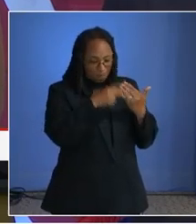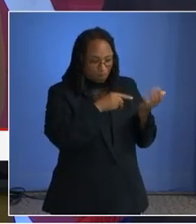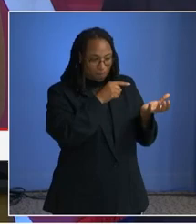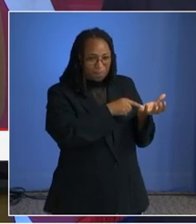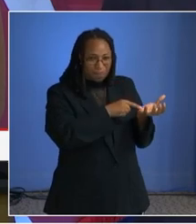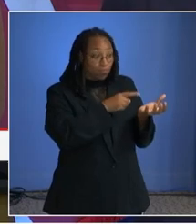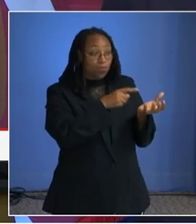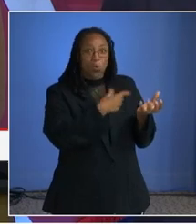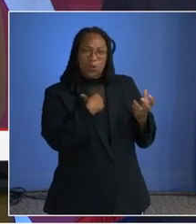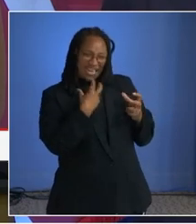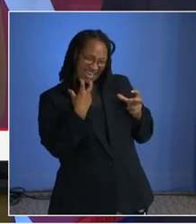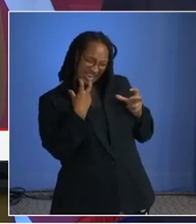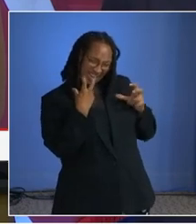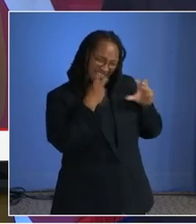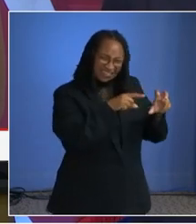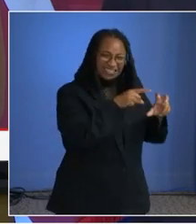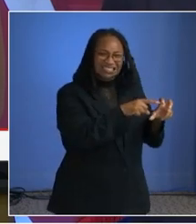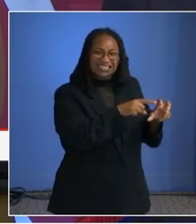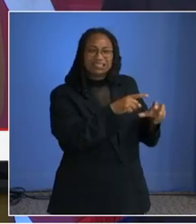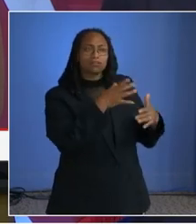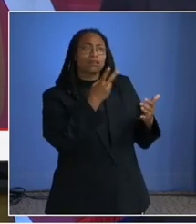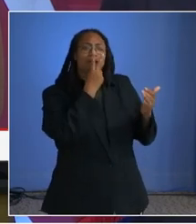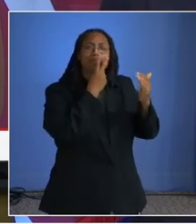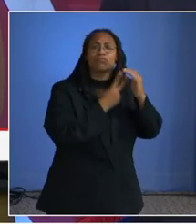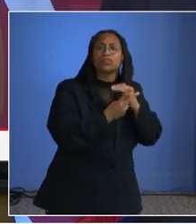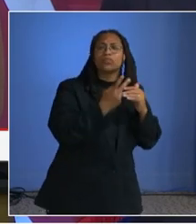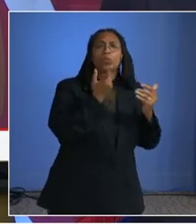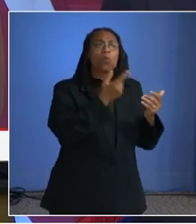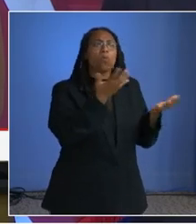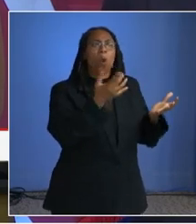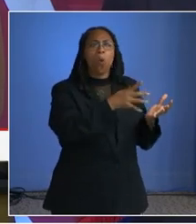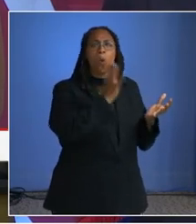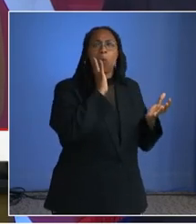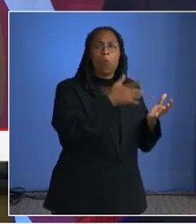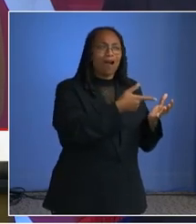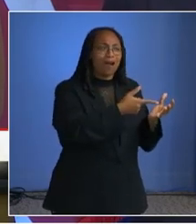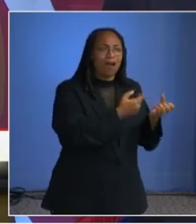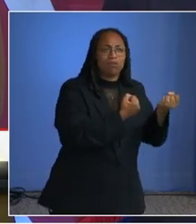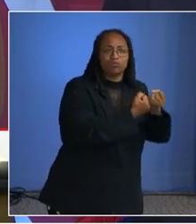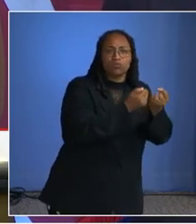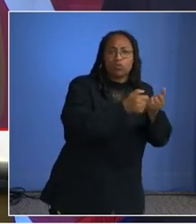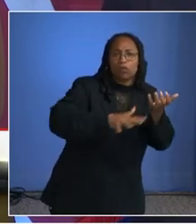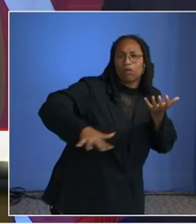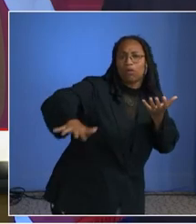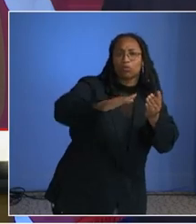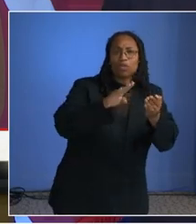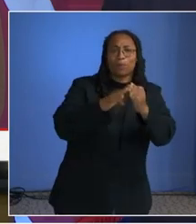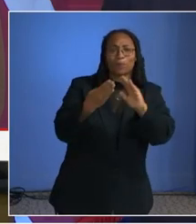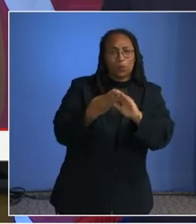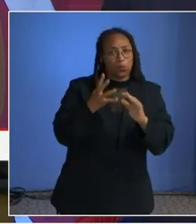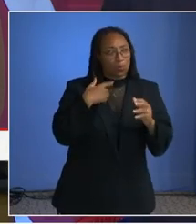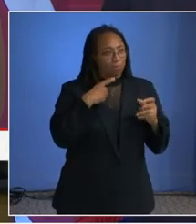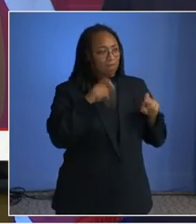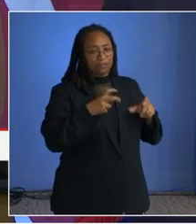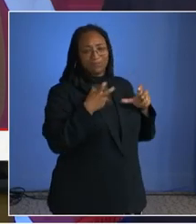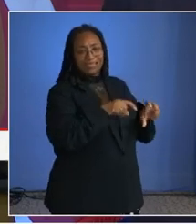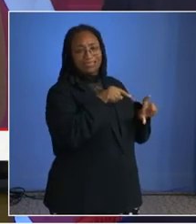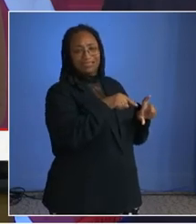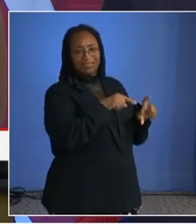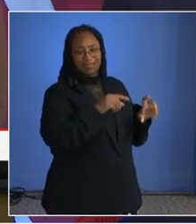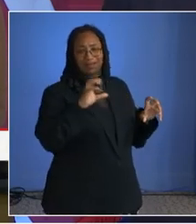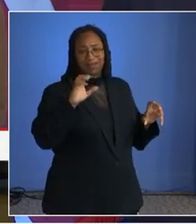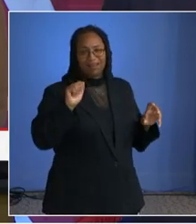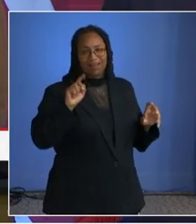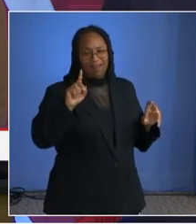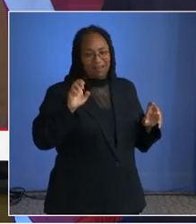school, we're partnering with I'm looking at Michelle, who's sitting next to you, with our partners in the office, in OSSI, in DOES, in